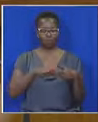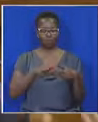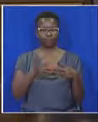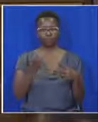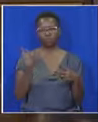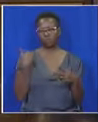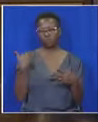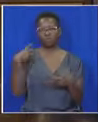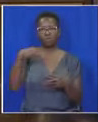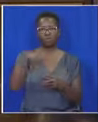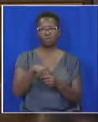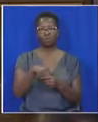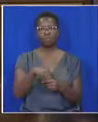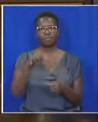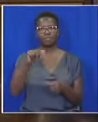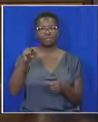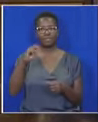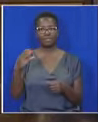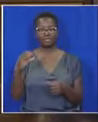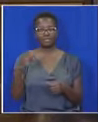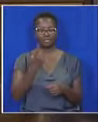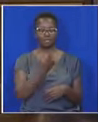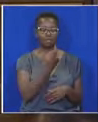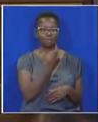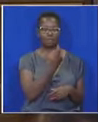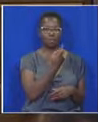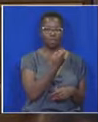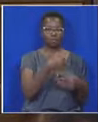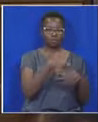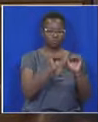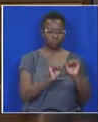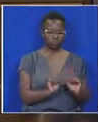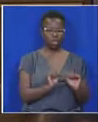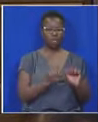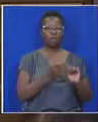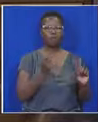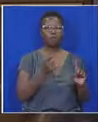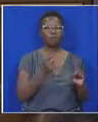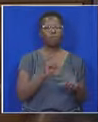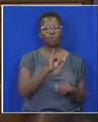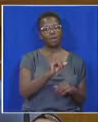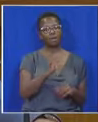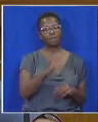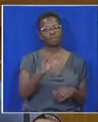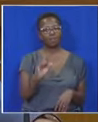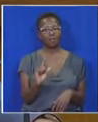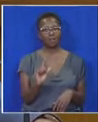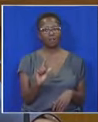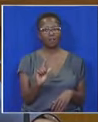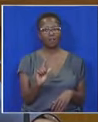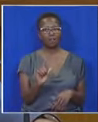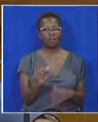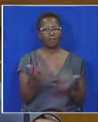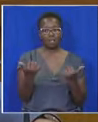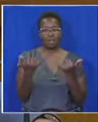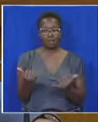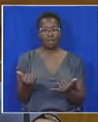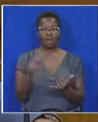Youth League regional leader, and one the chairperson of the Young Communist League. These recommendations